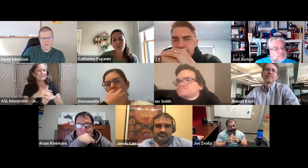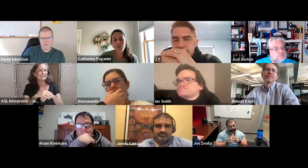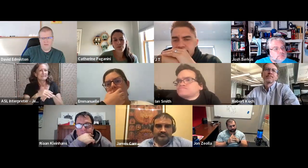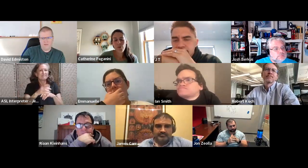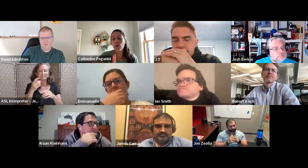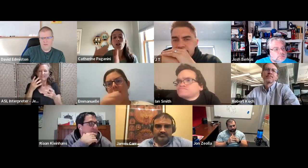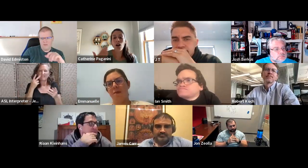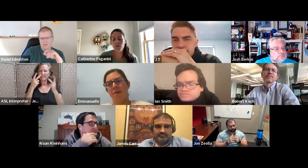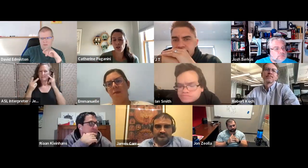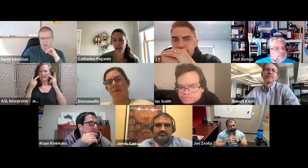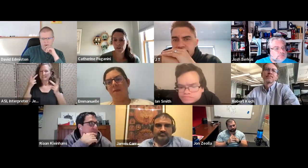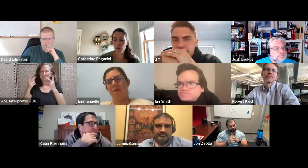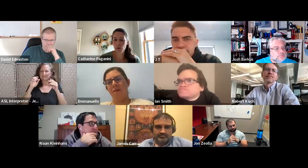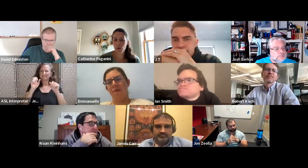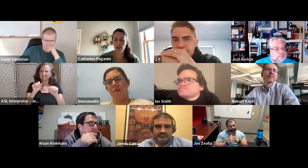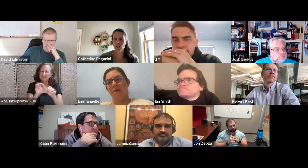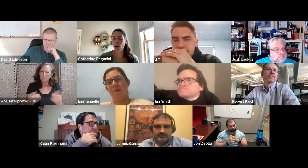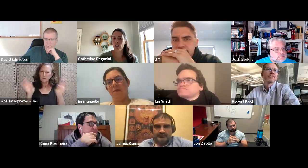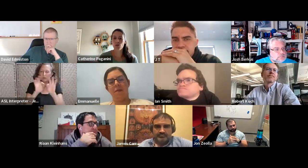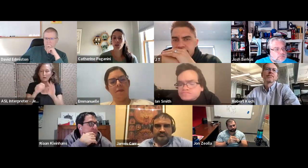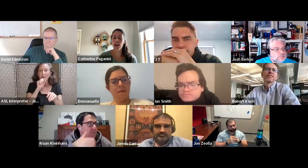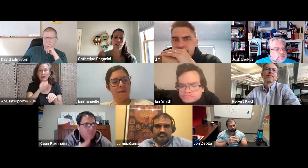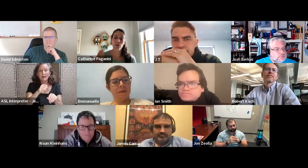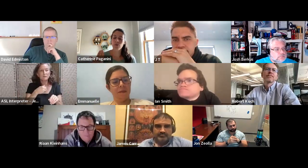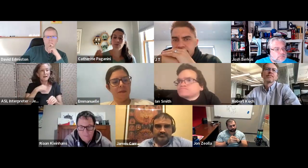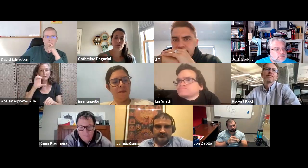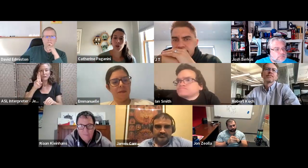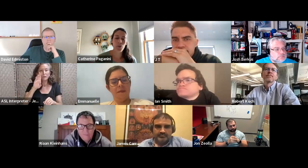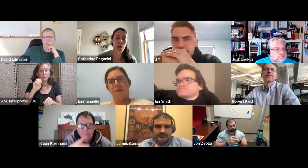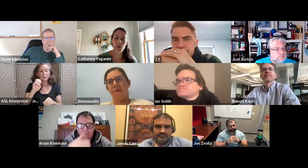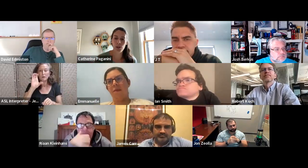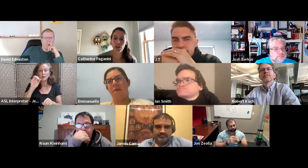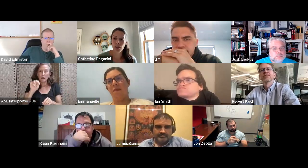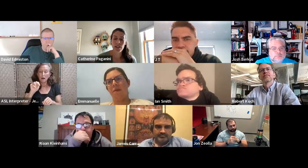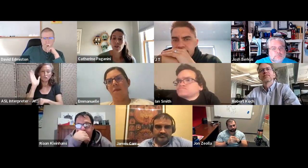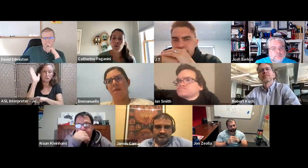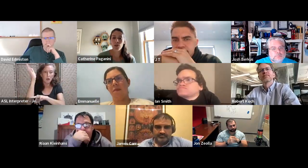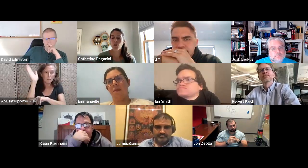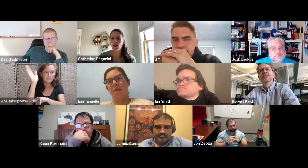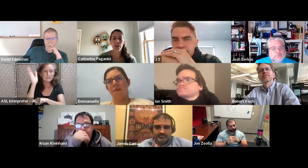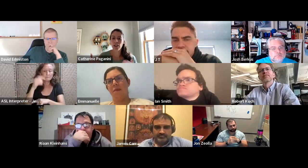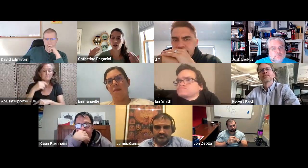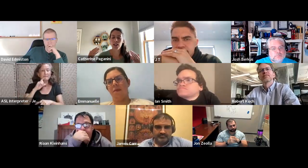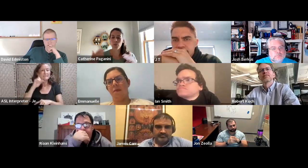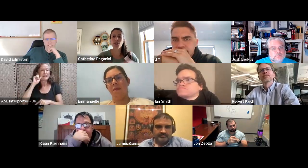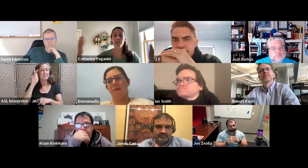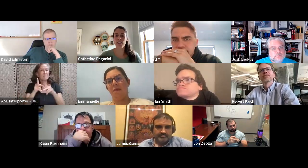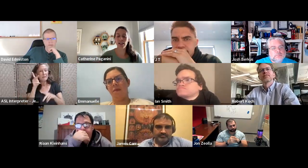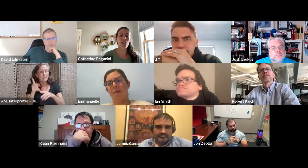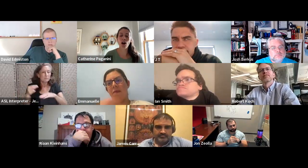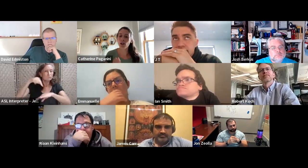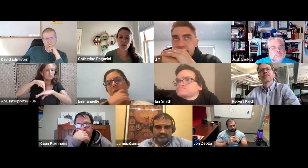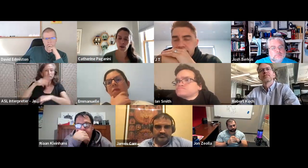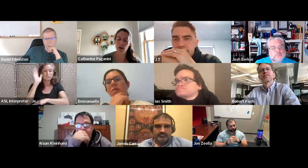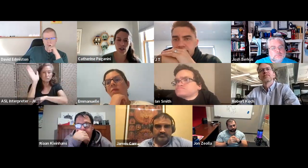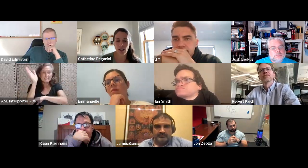visibility, I would love to have KubeCon talks where you have, people, deaf people talking, presenting,